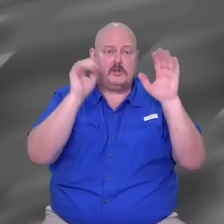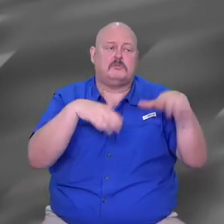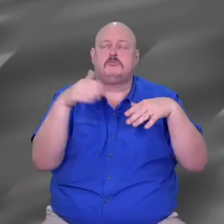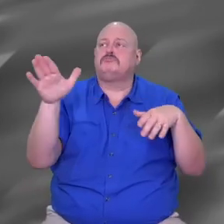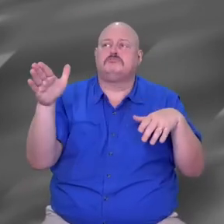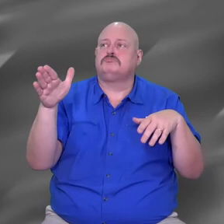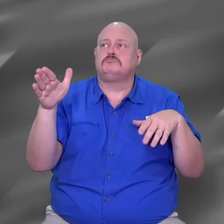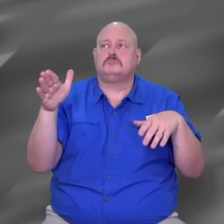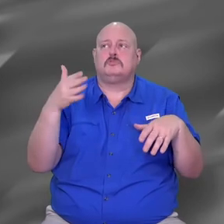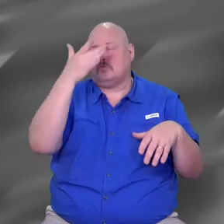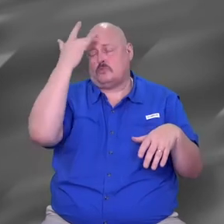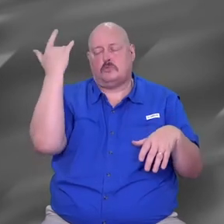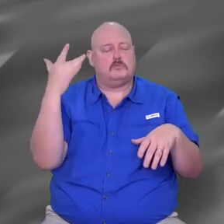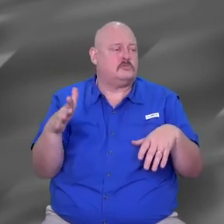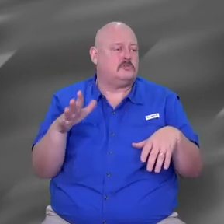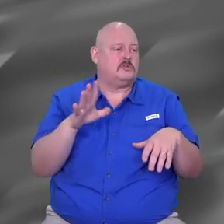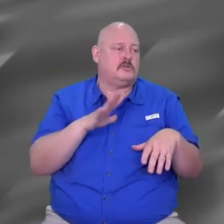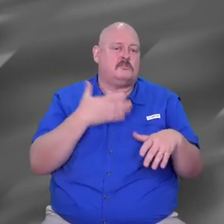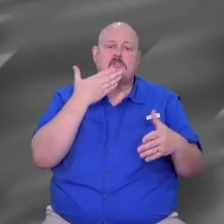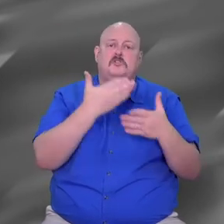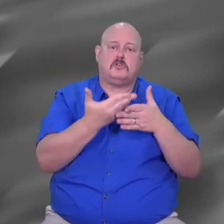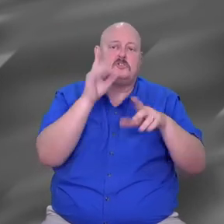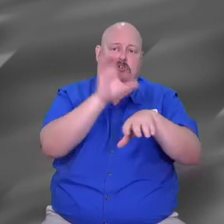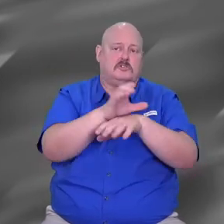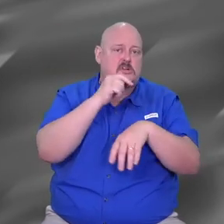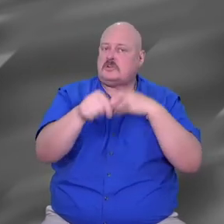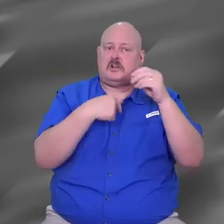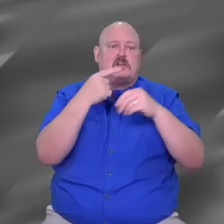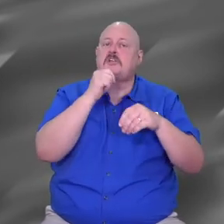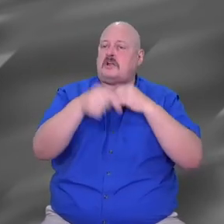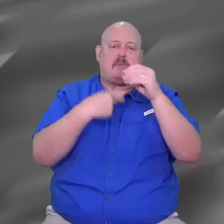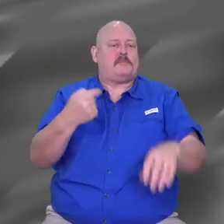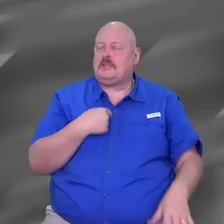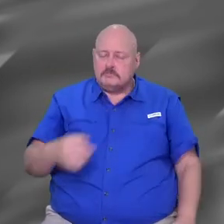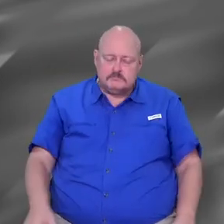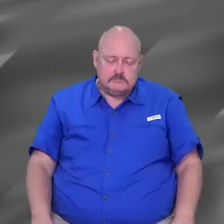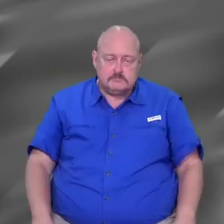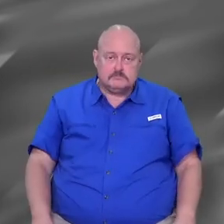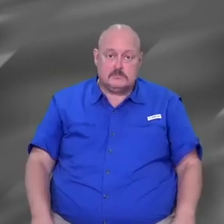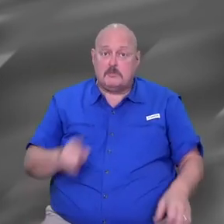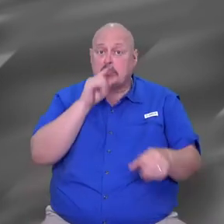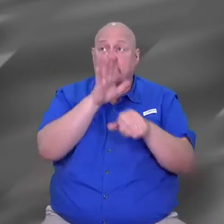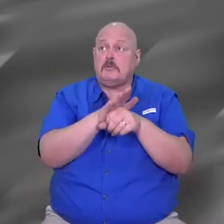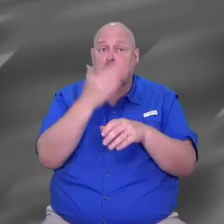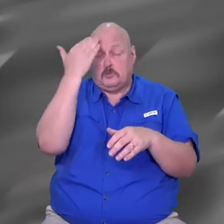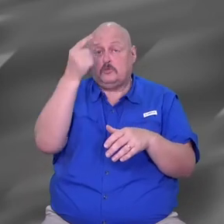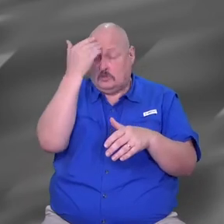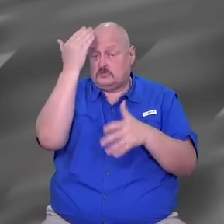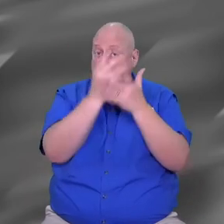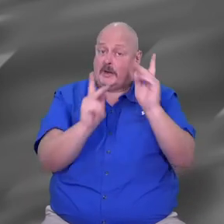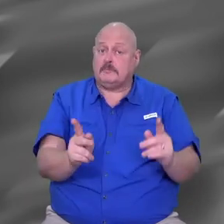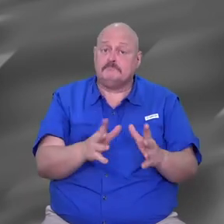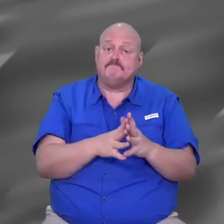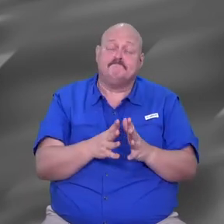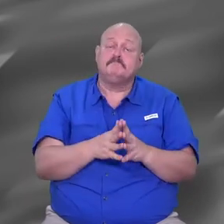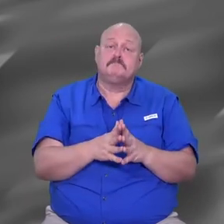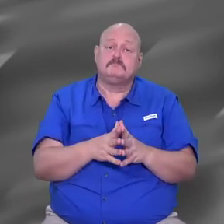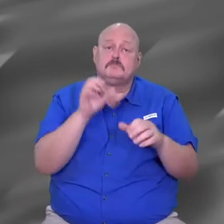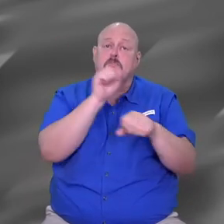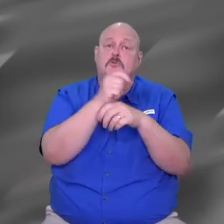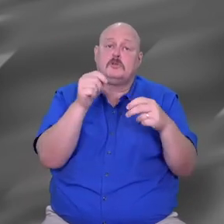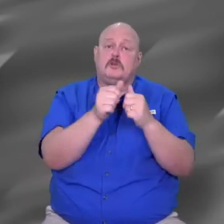going, whew, it was finally good to go to church and it wasn't about me. But I promise you know somebody who's dealing with